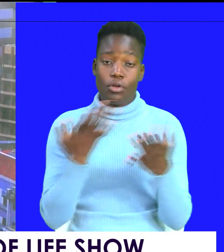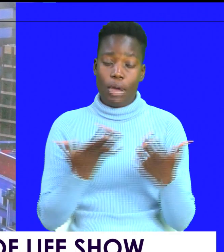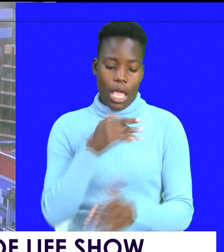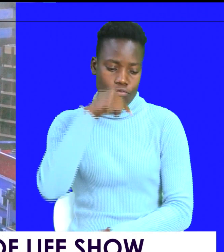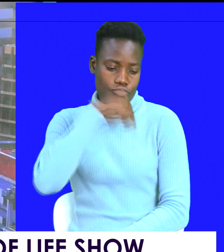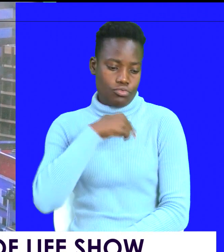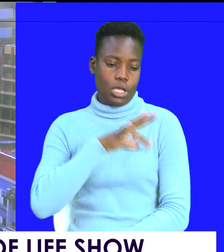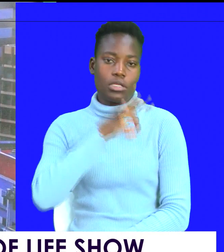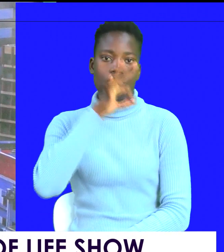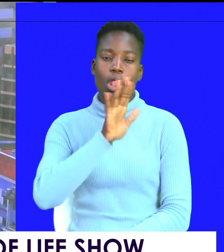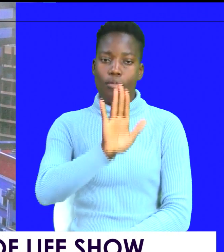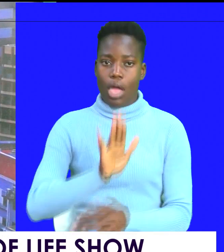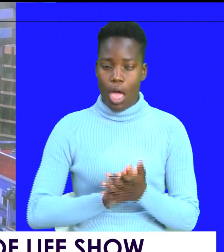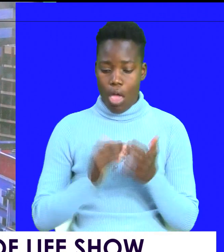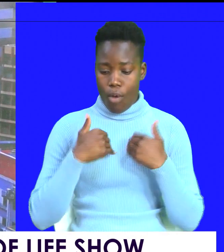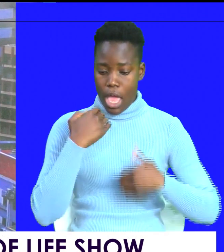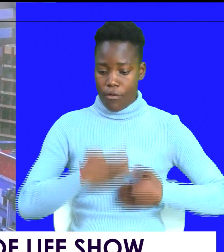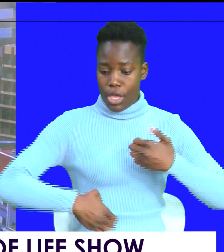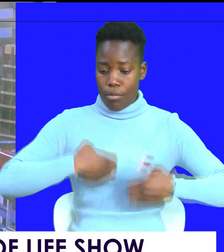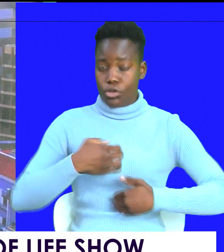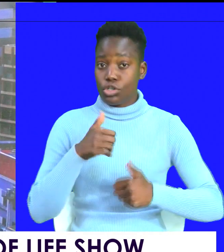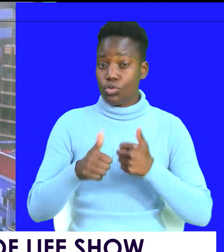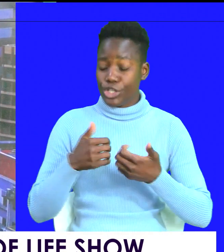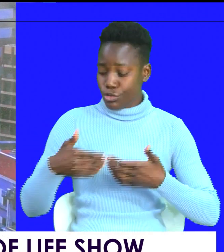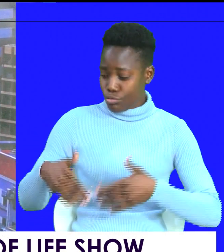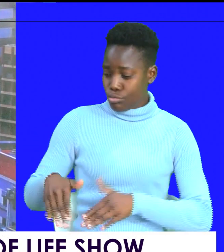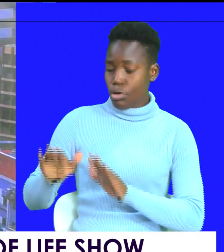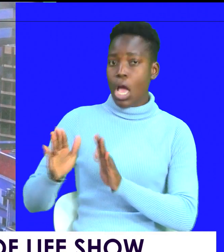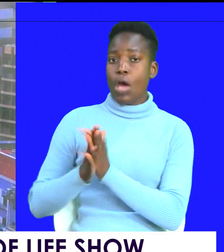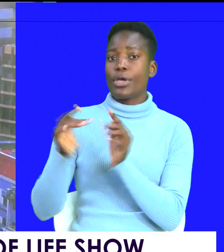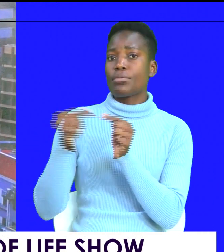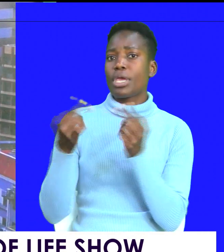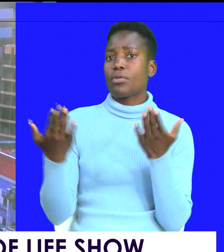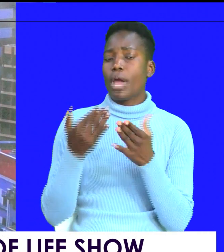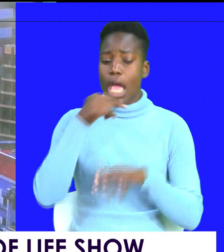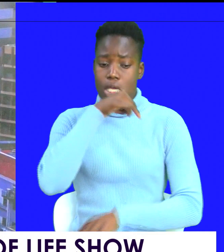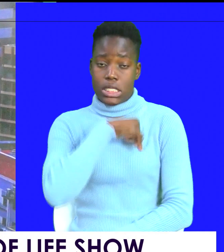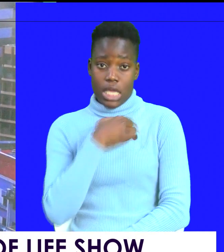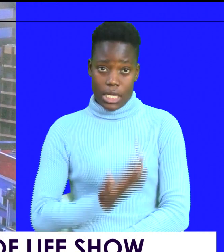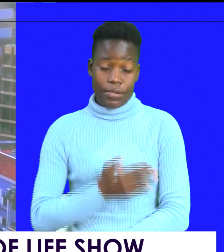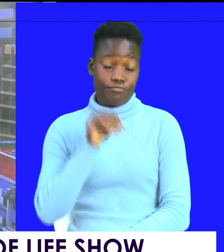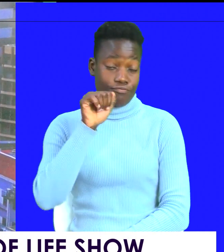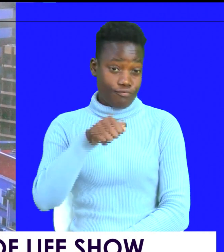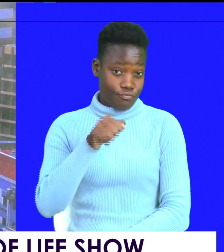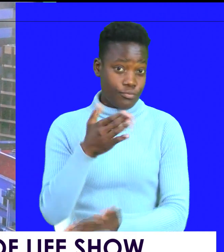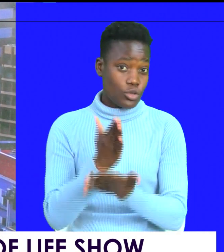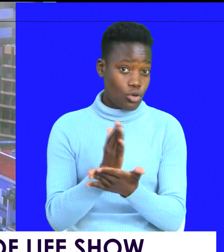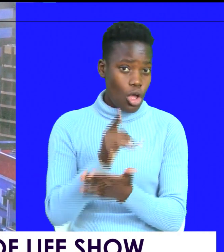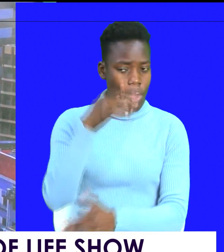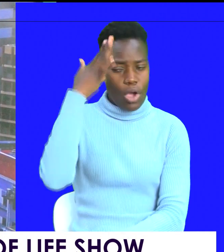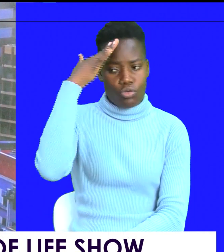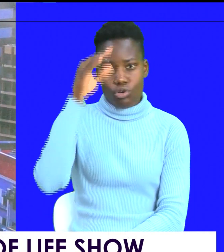inside. There are emotions that leave you with pain on the inside. Yeah, you never